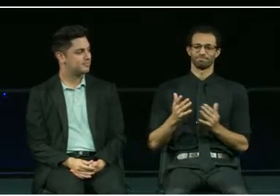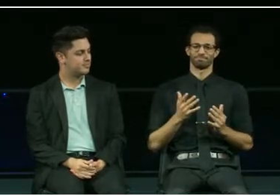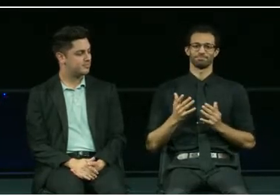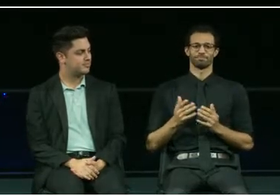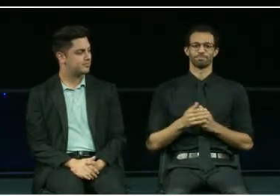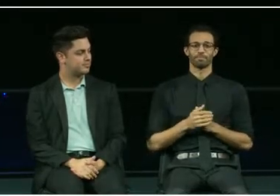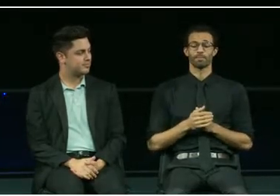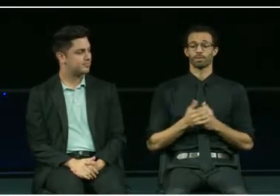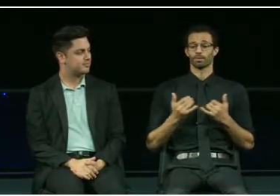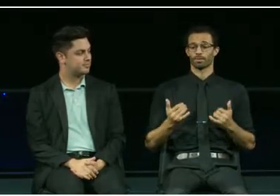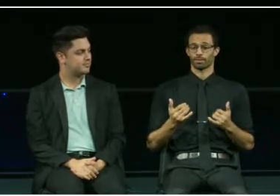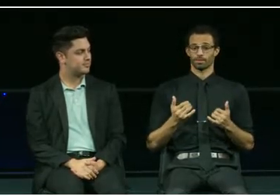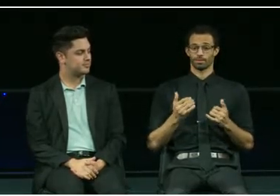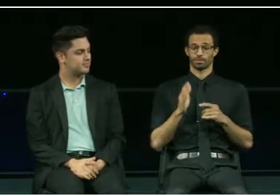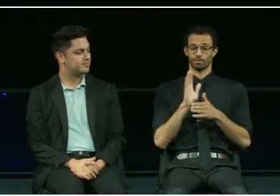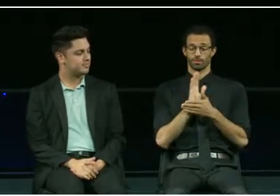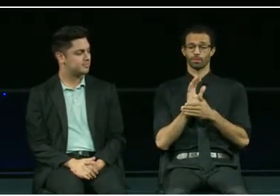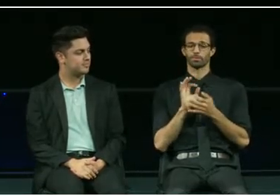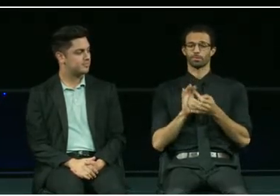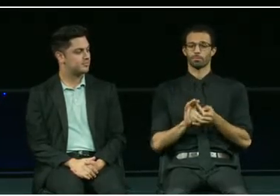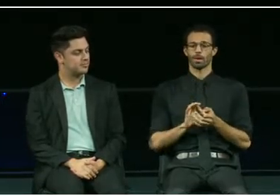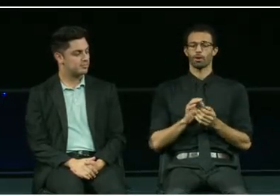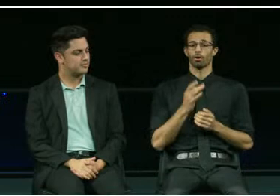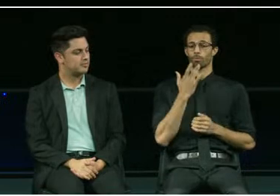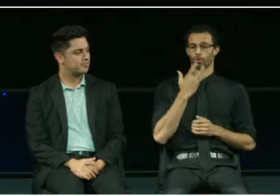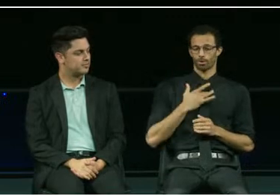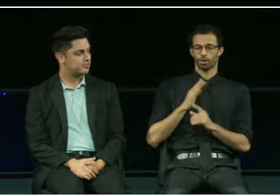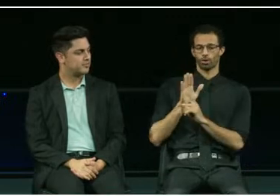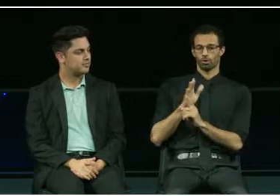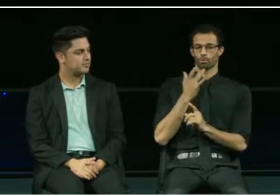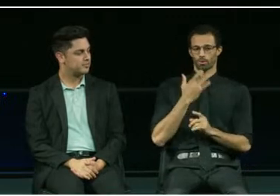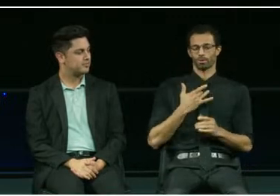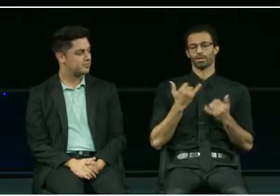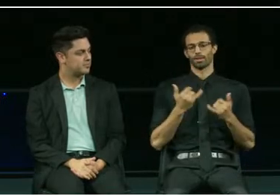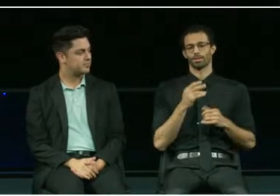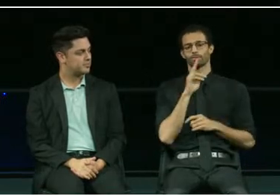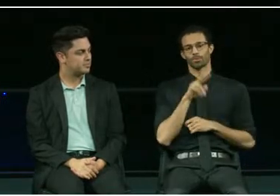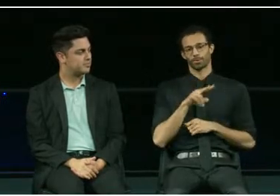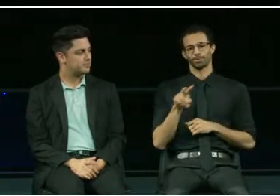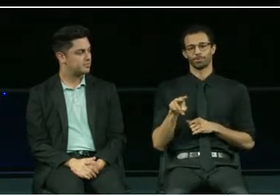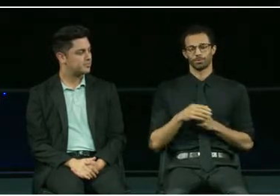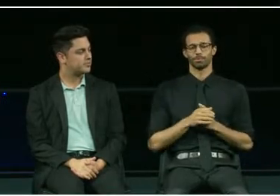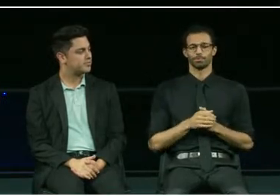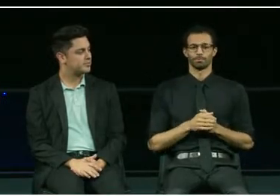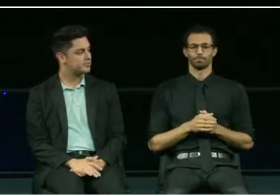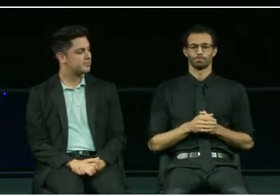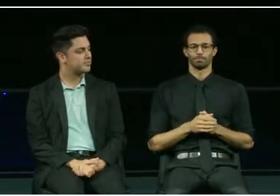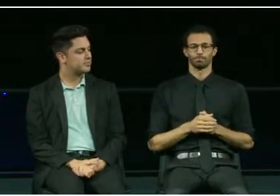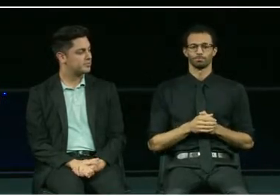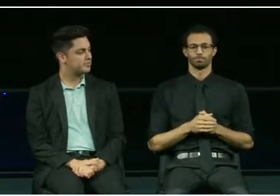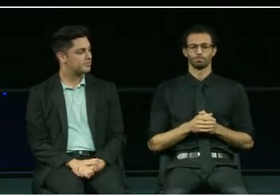about birthdays, her birthdays, so she's 22 now. And